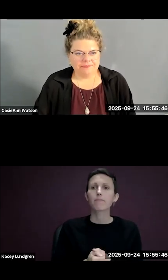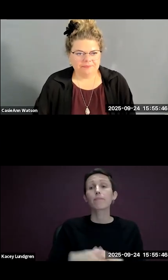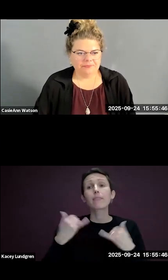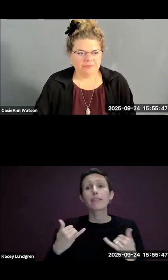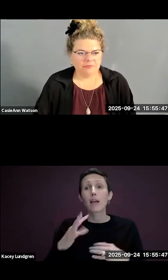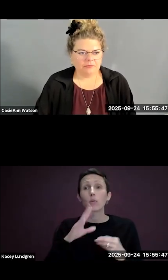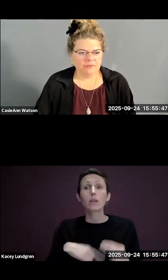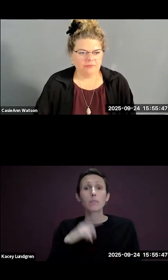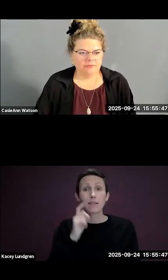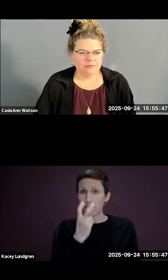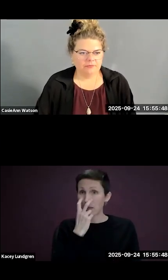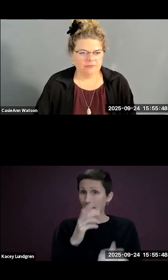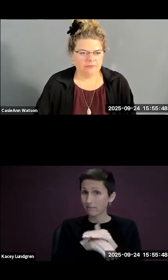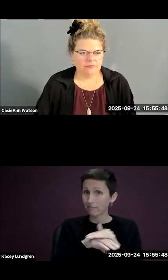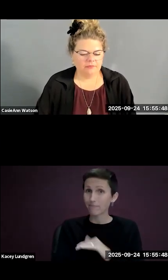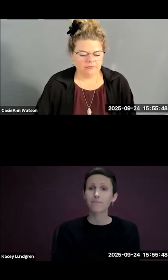accessibility.